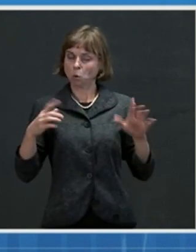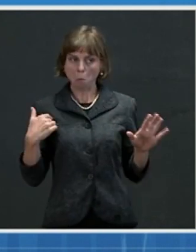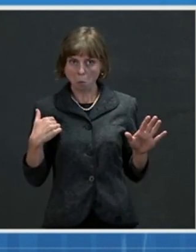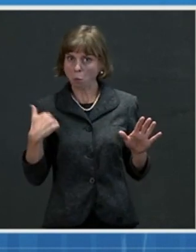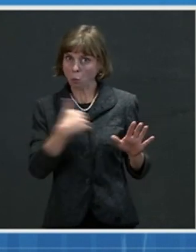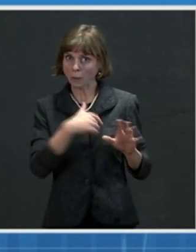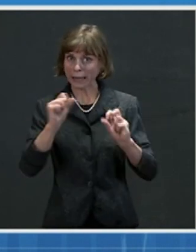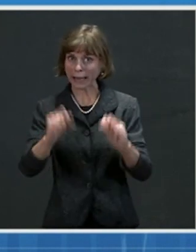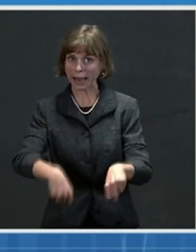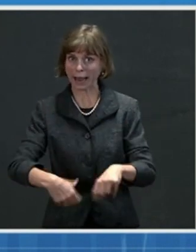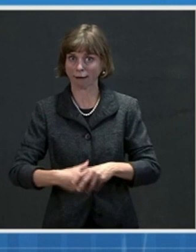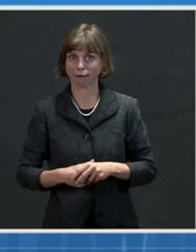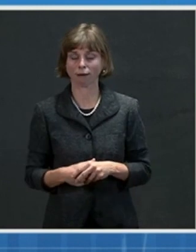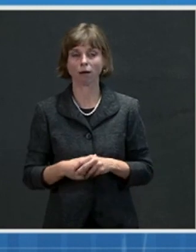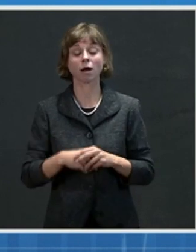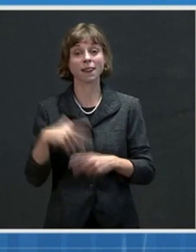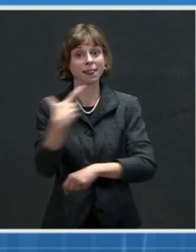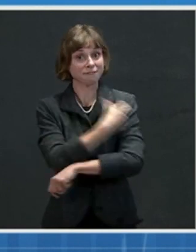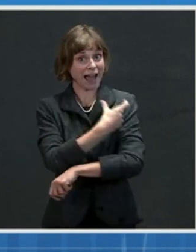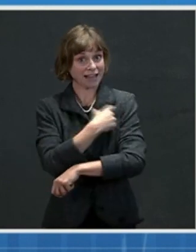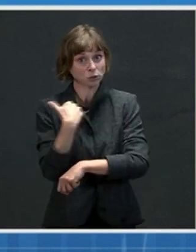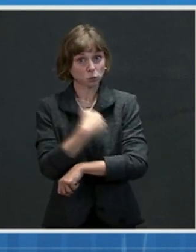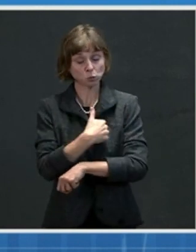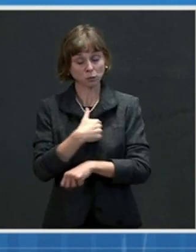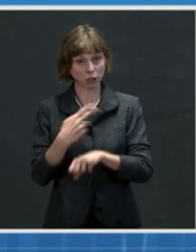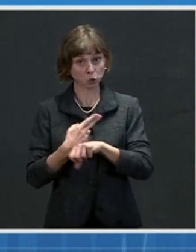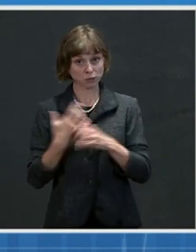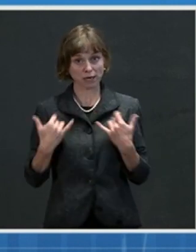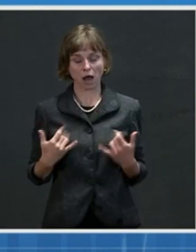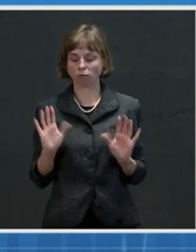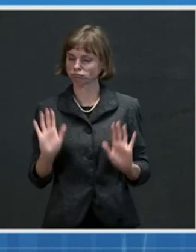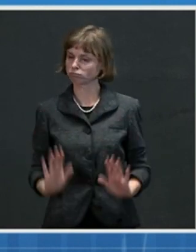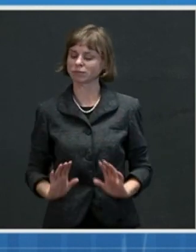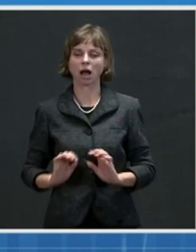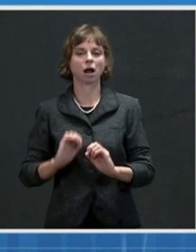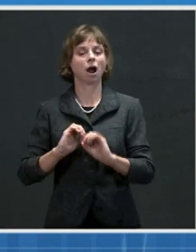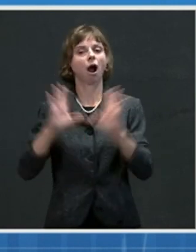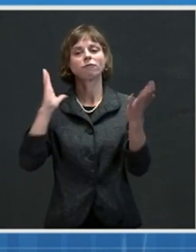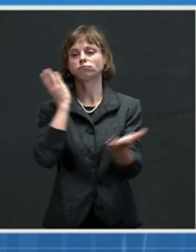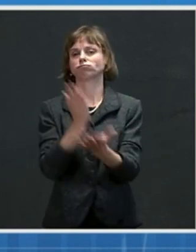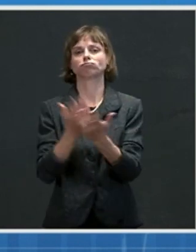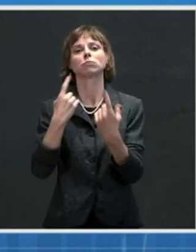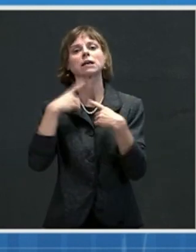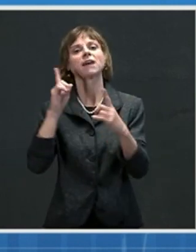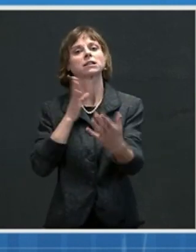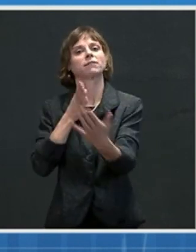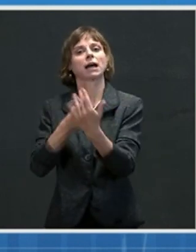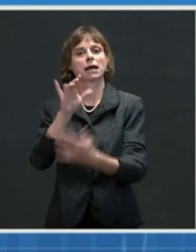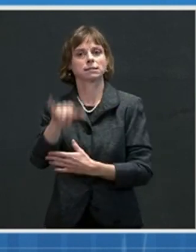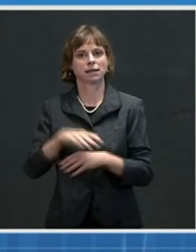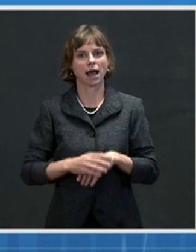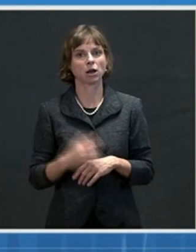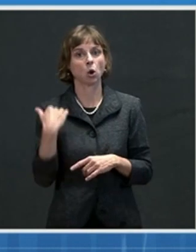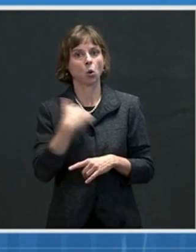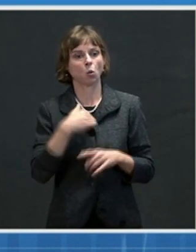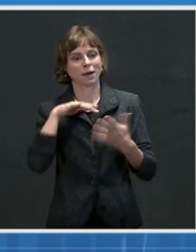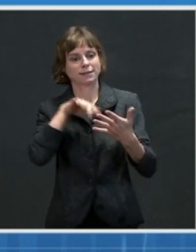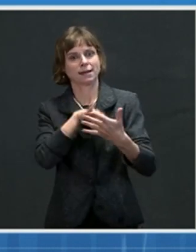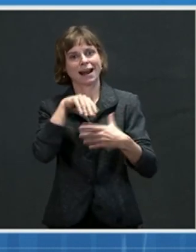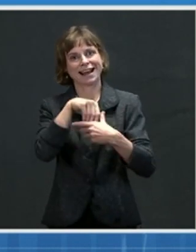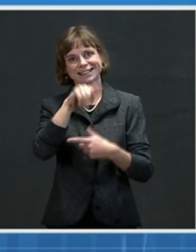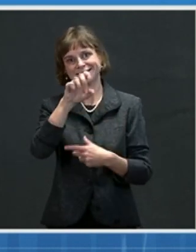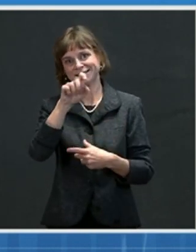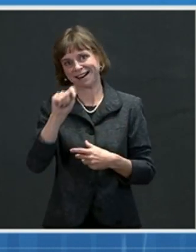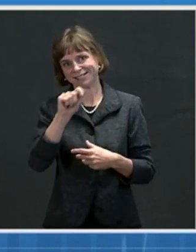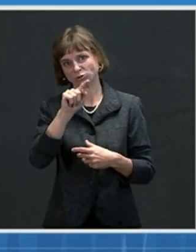vaccines that we are using clearly are effective against this. We know that from in vitro correlate studies, as well